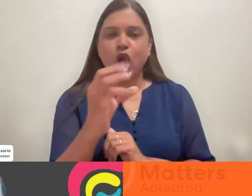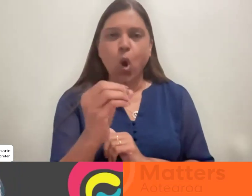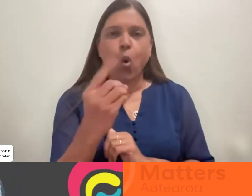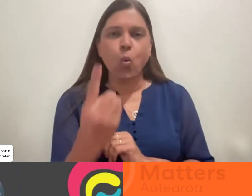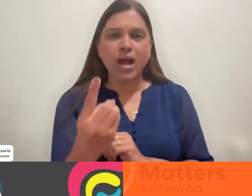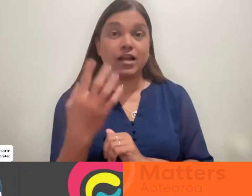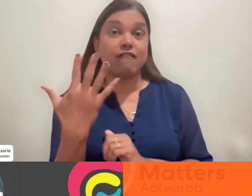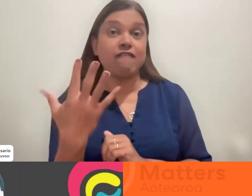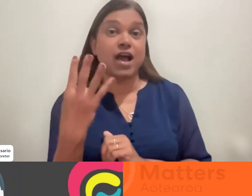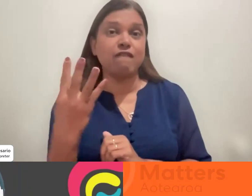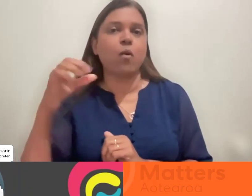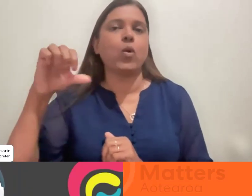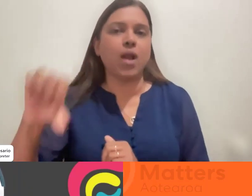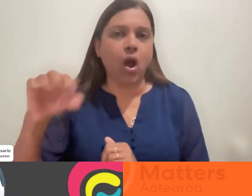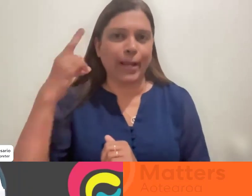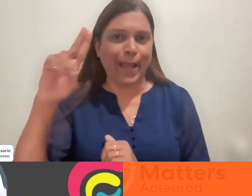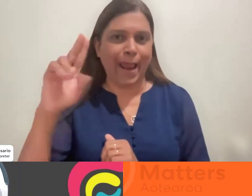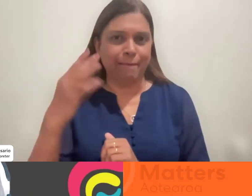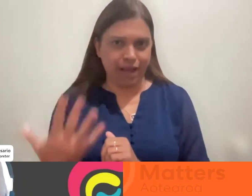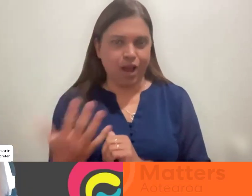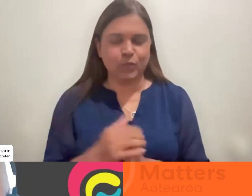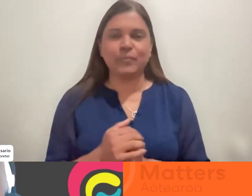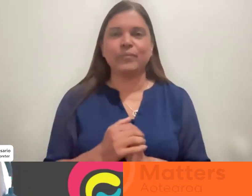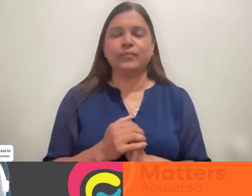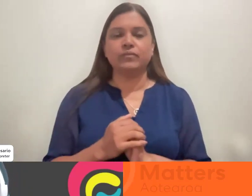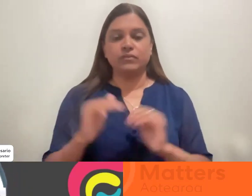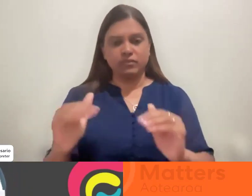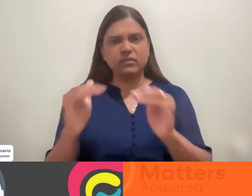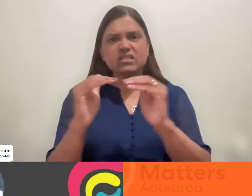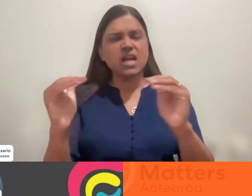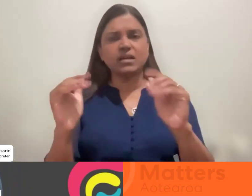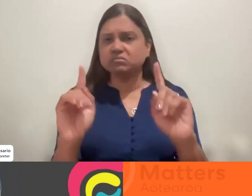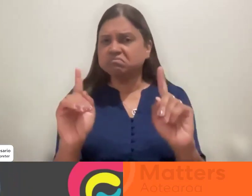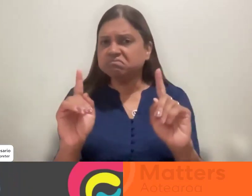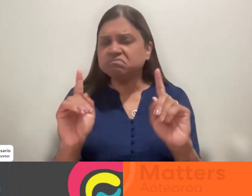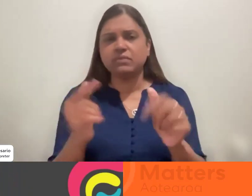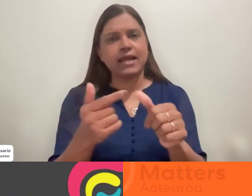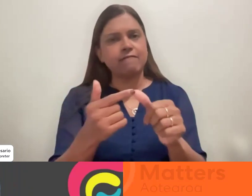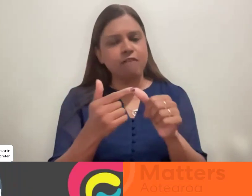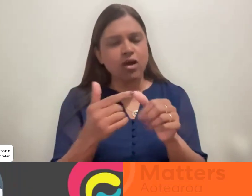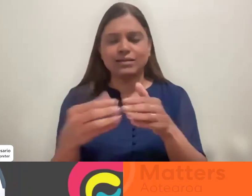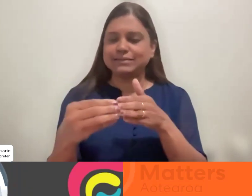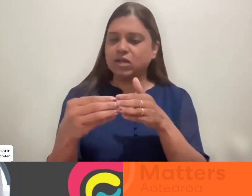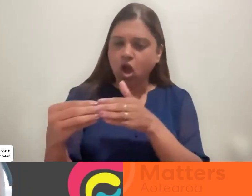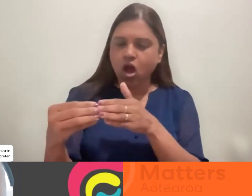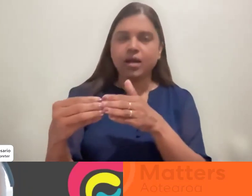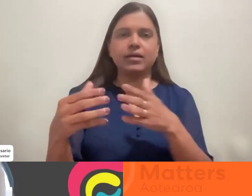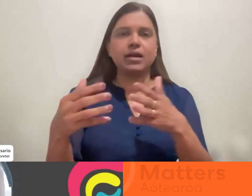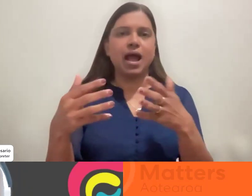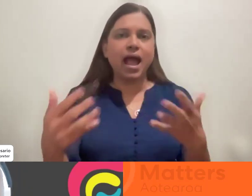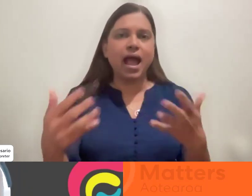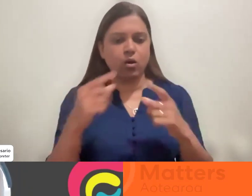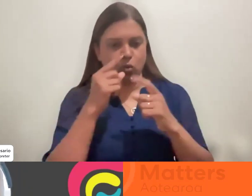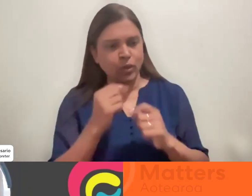standard which tells us, advises us, guides us as to how we can make systems